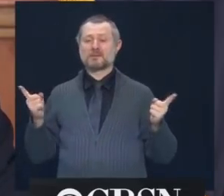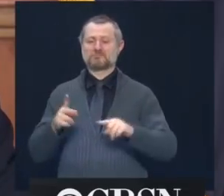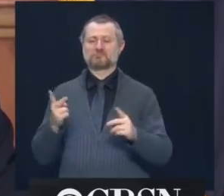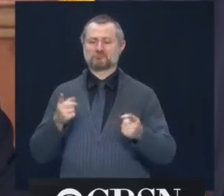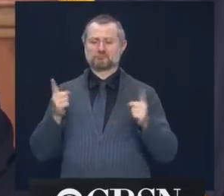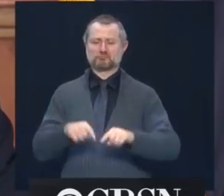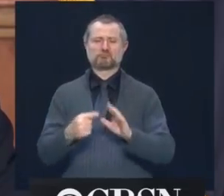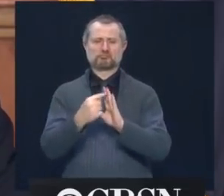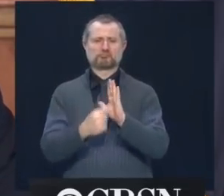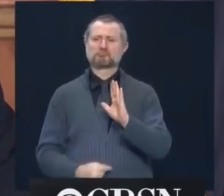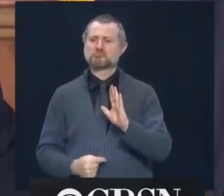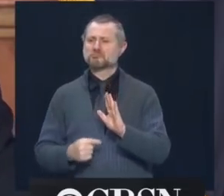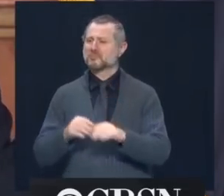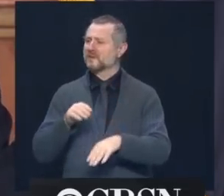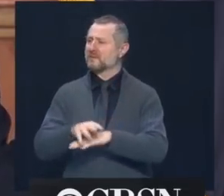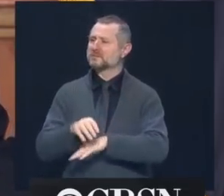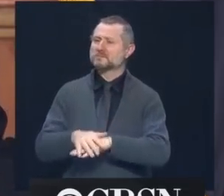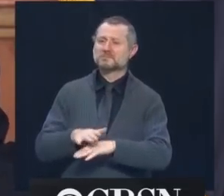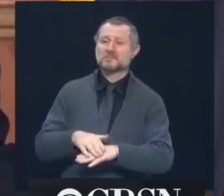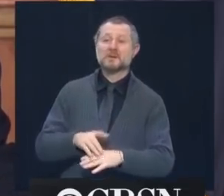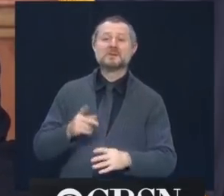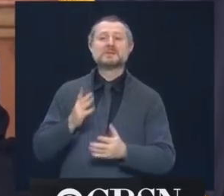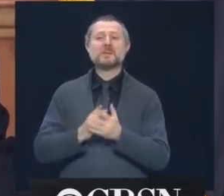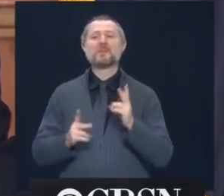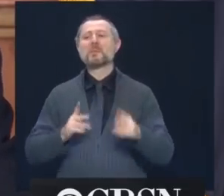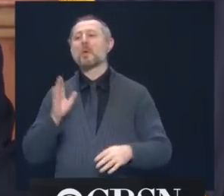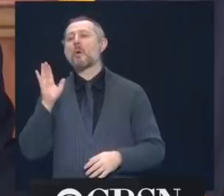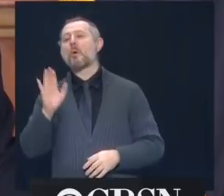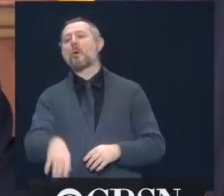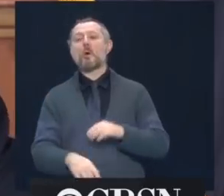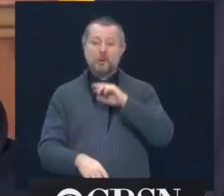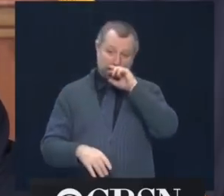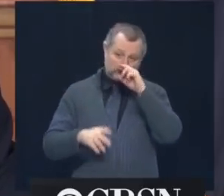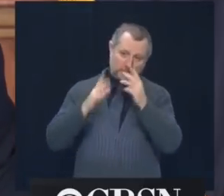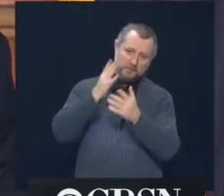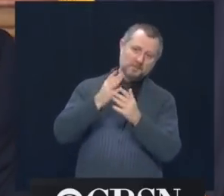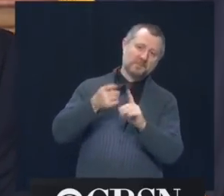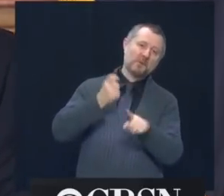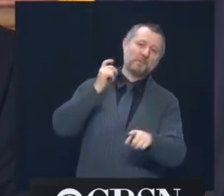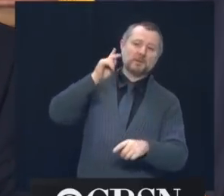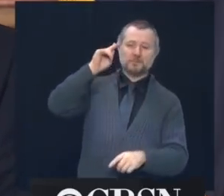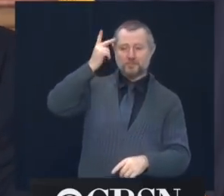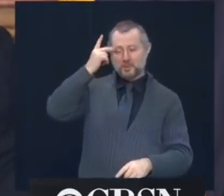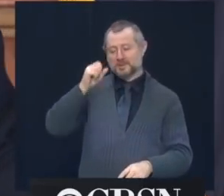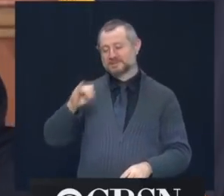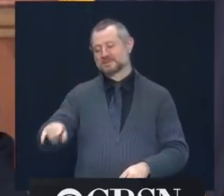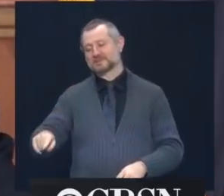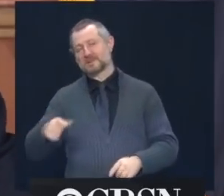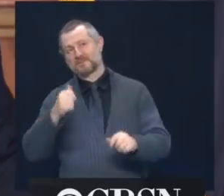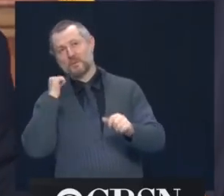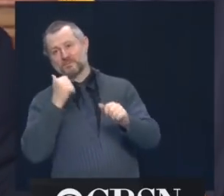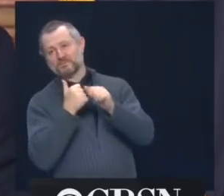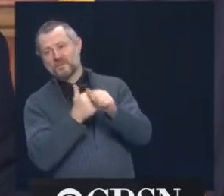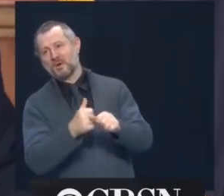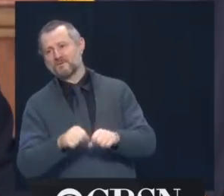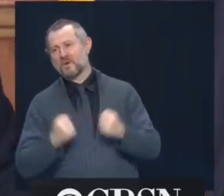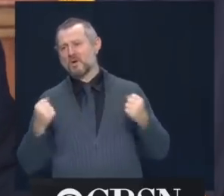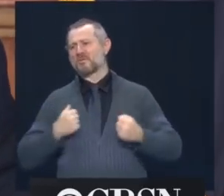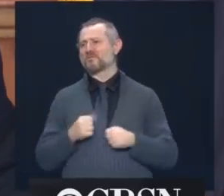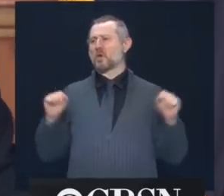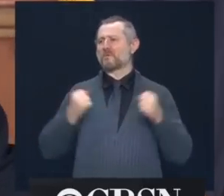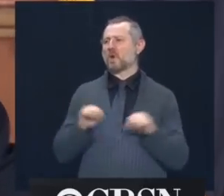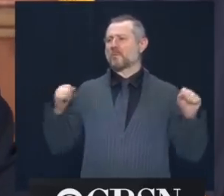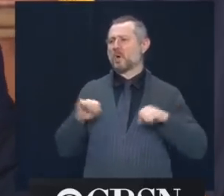Well, some elected officials in Staten Island said, well, we're not going to follow it. Freedom, freedom. Let me tell you what